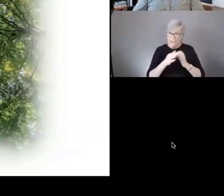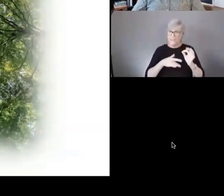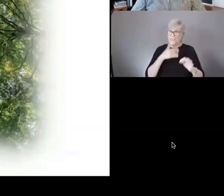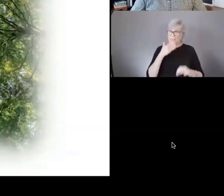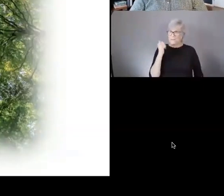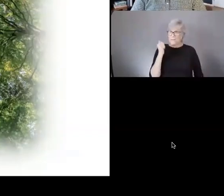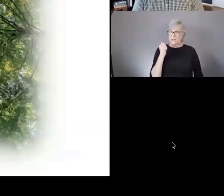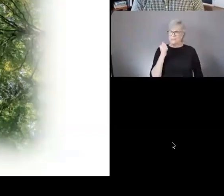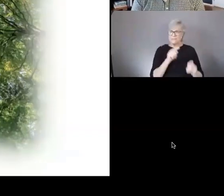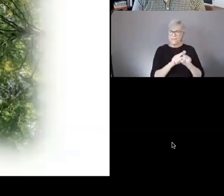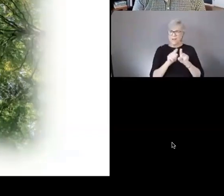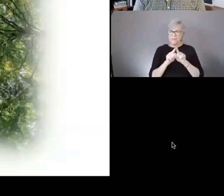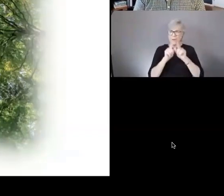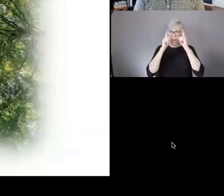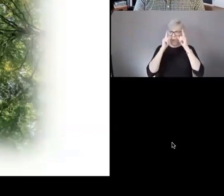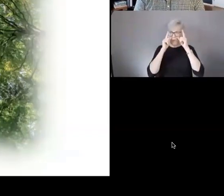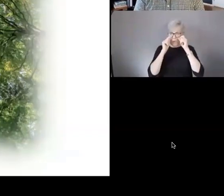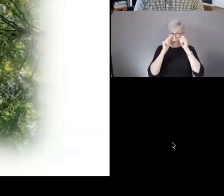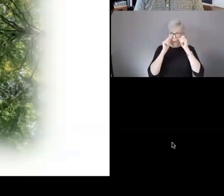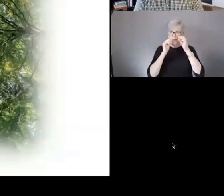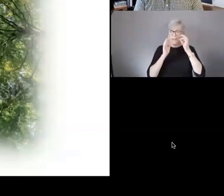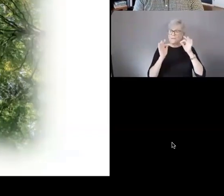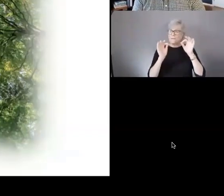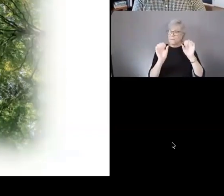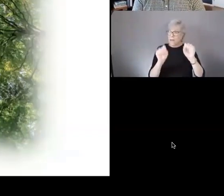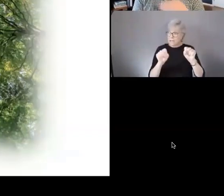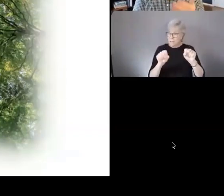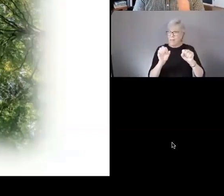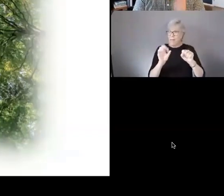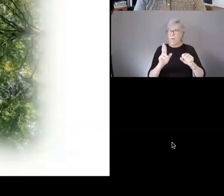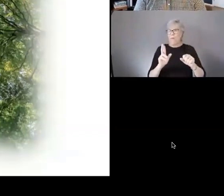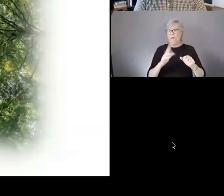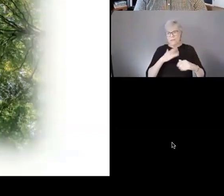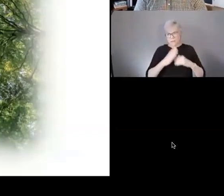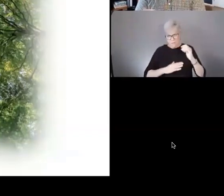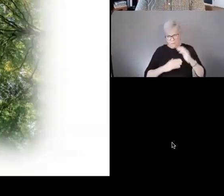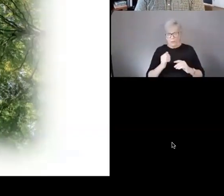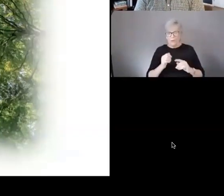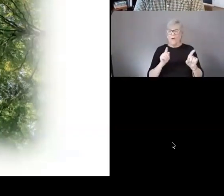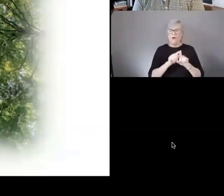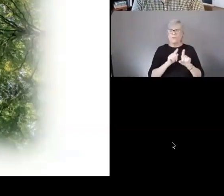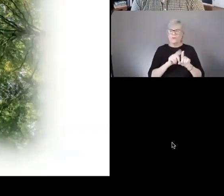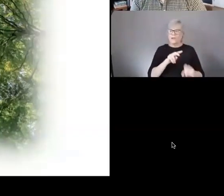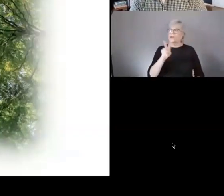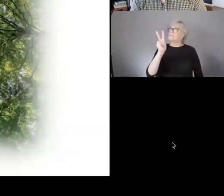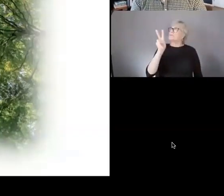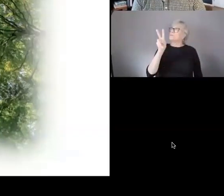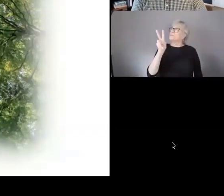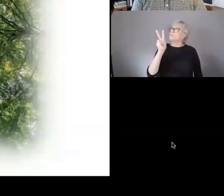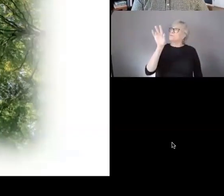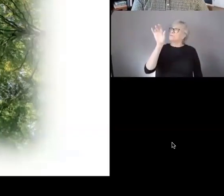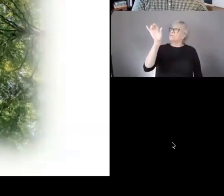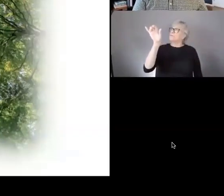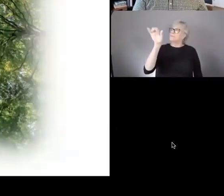to you. You're also welcome to close your eyes if that feels possible or comfortable. You can also pick a static spot. That could be a spot on your desk or on the